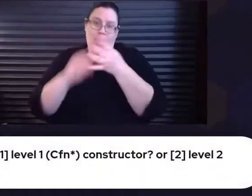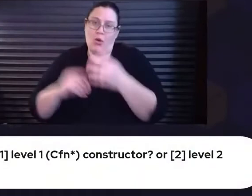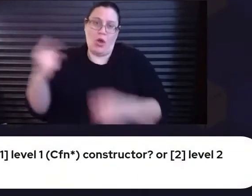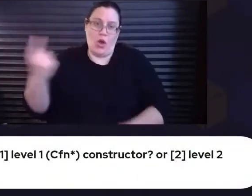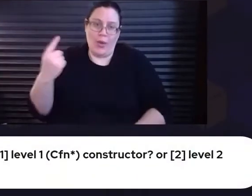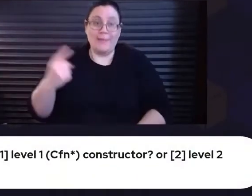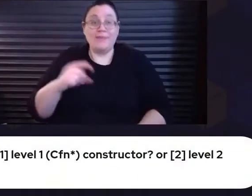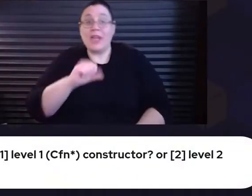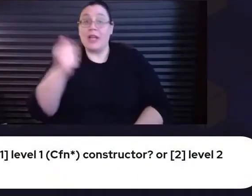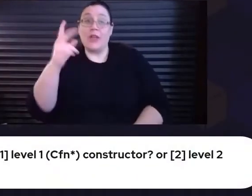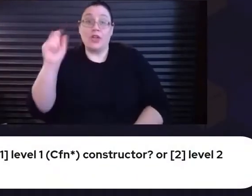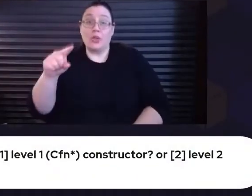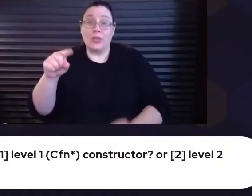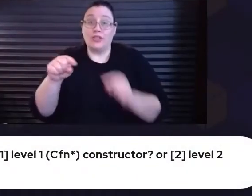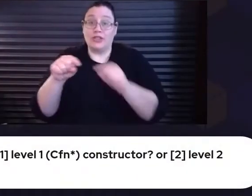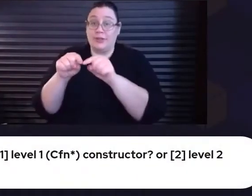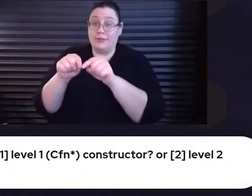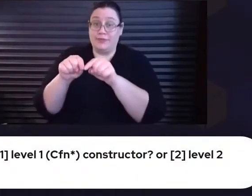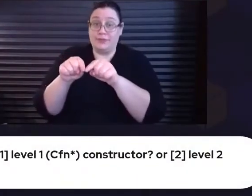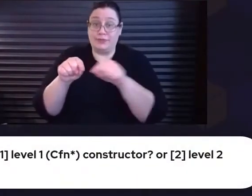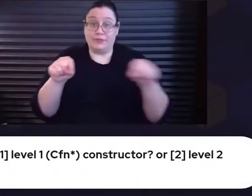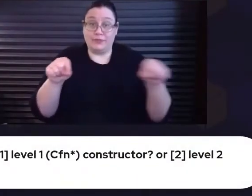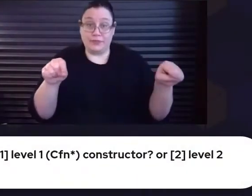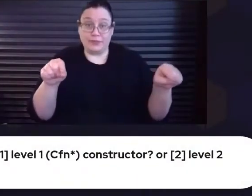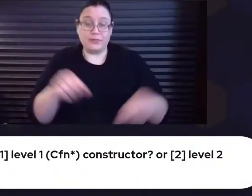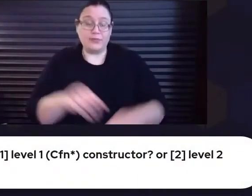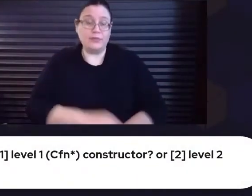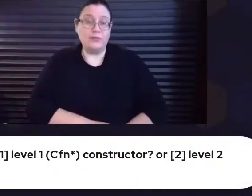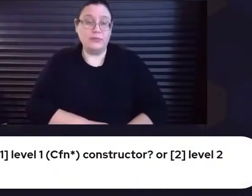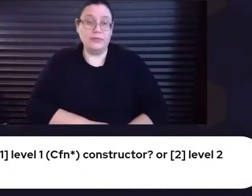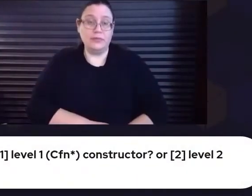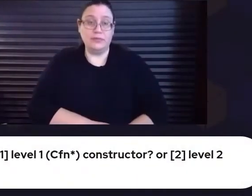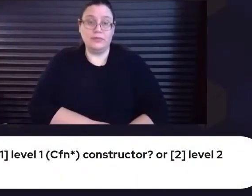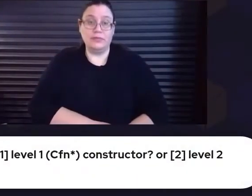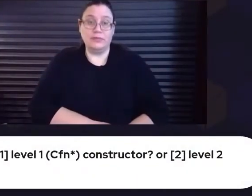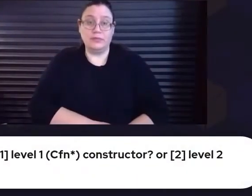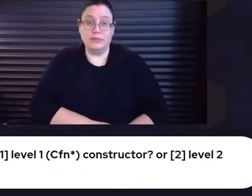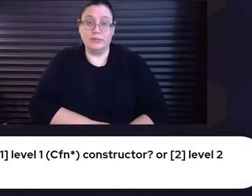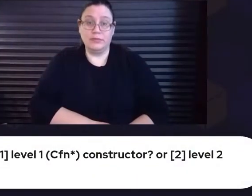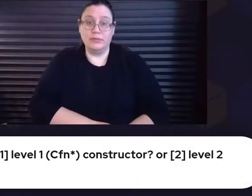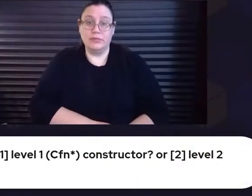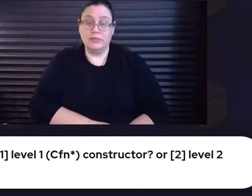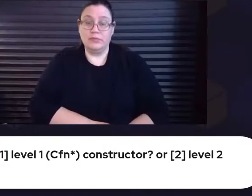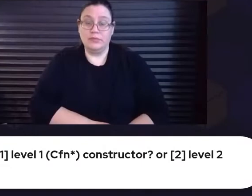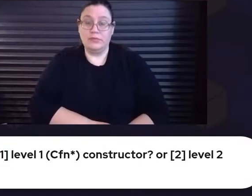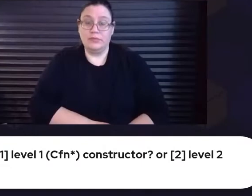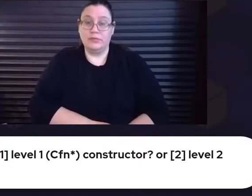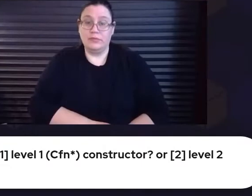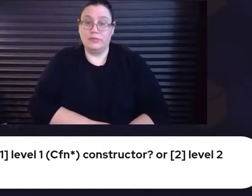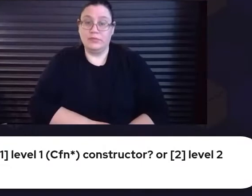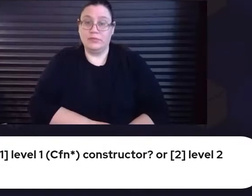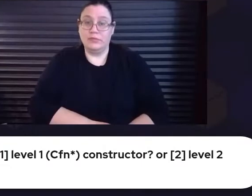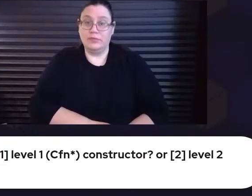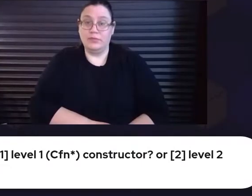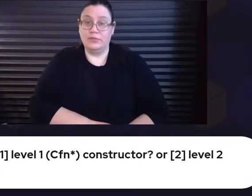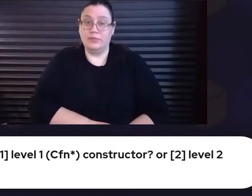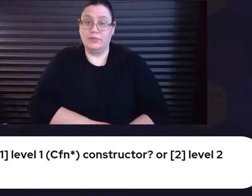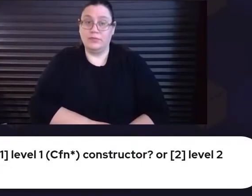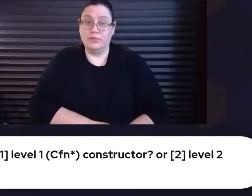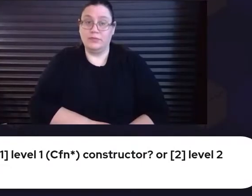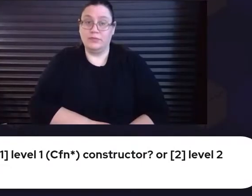here. It says, what is best practice in using one level 1 CFN constructors or 2 level 2 constructors?